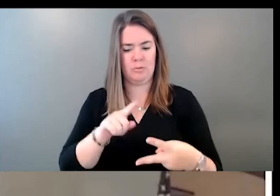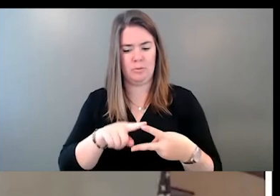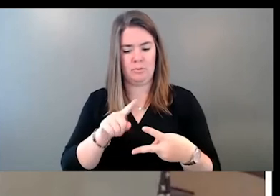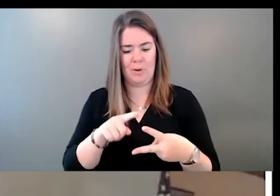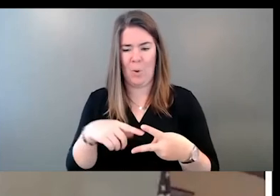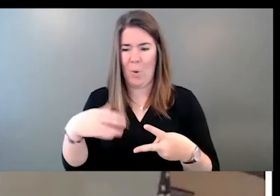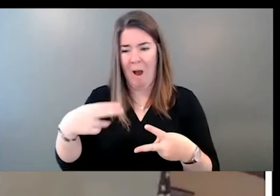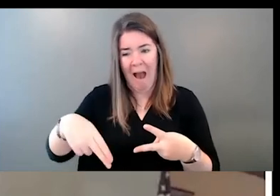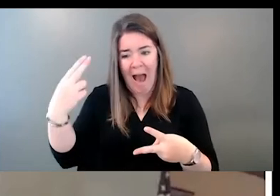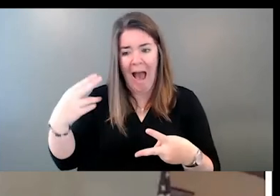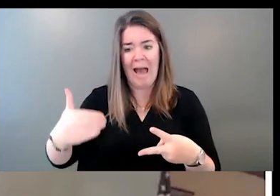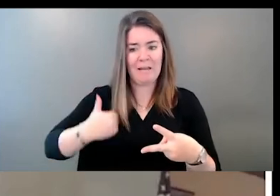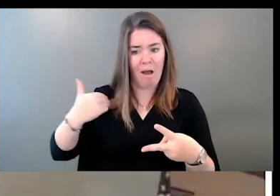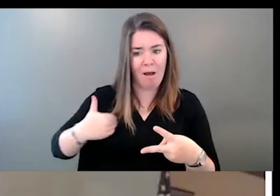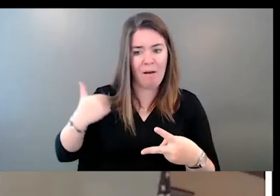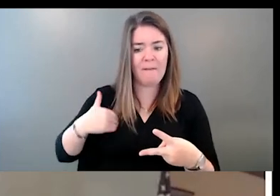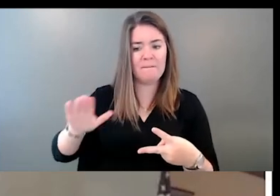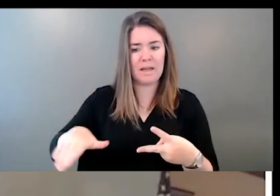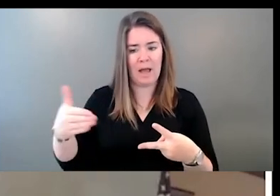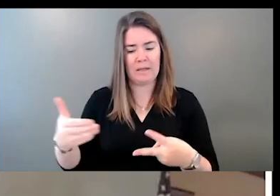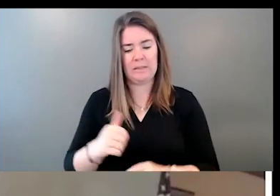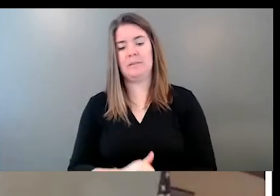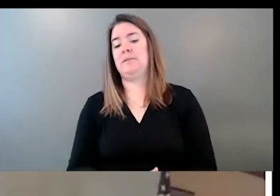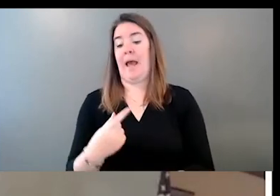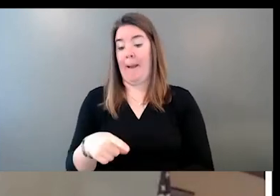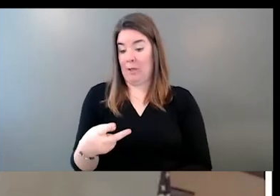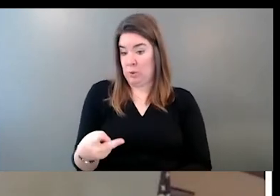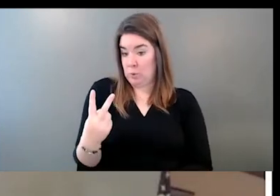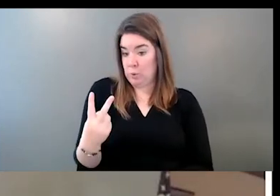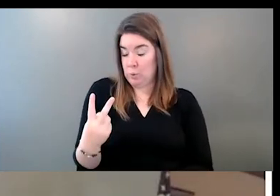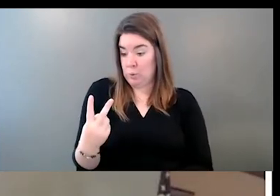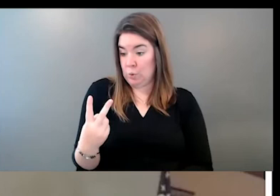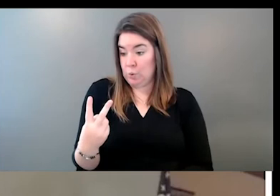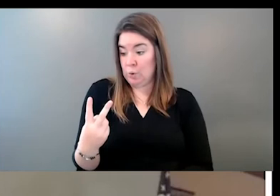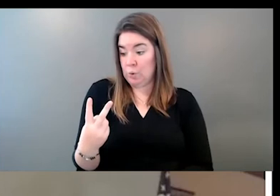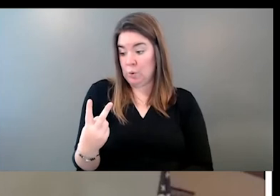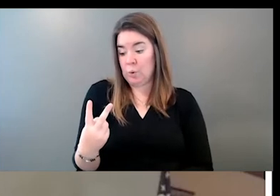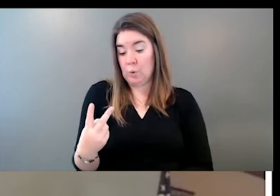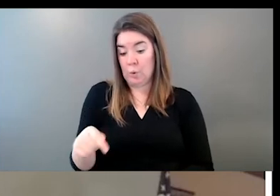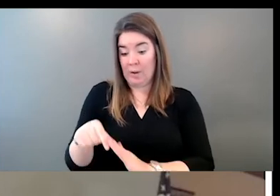fatalities. 2 of the young lives lost this past year were killed by an older dating partner.